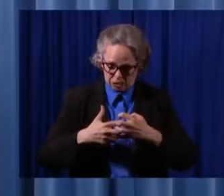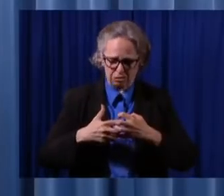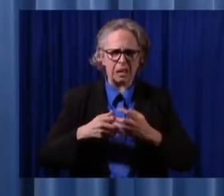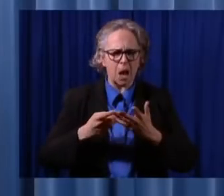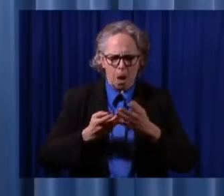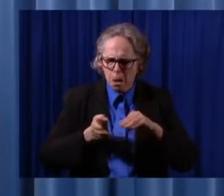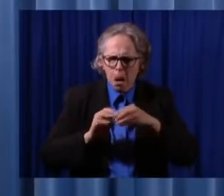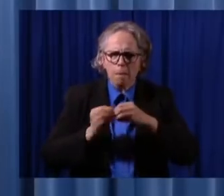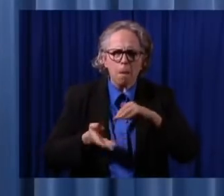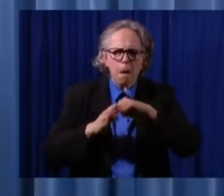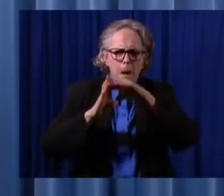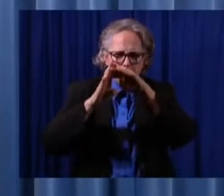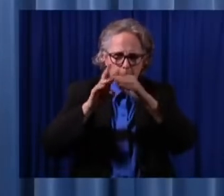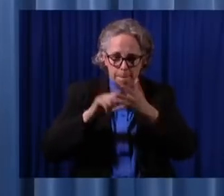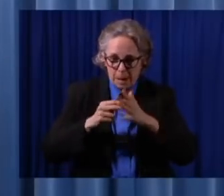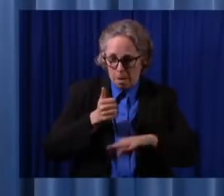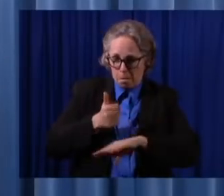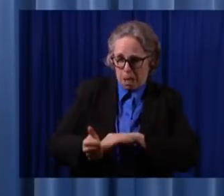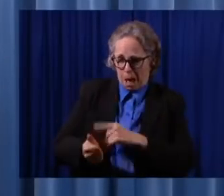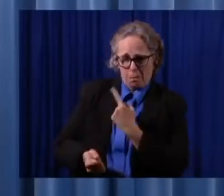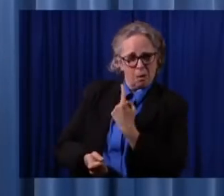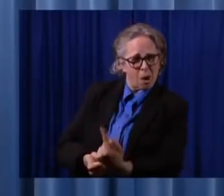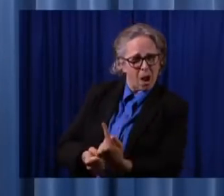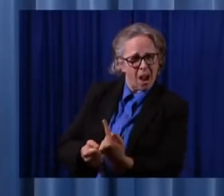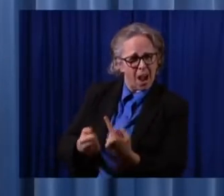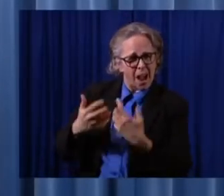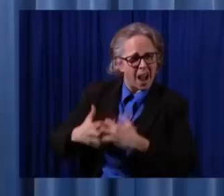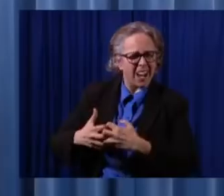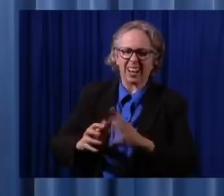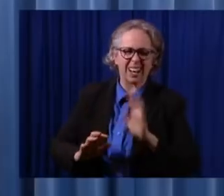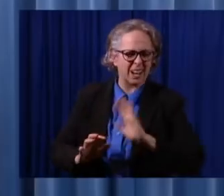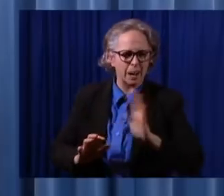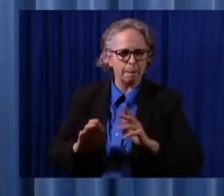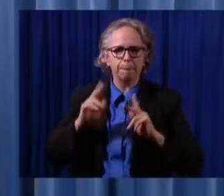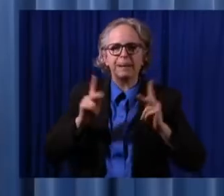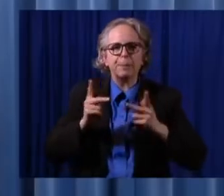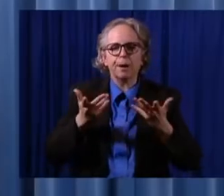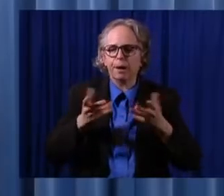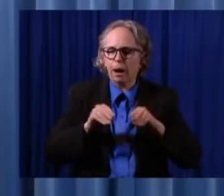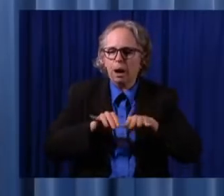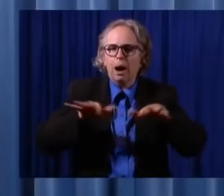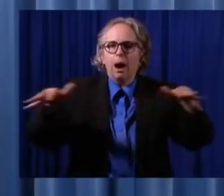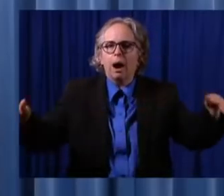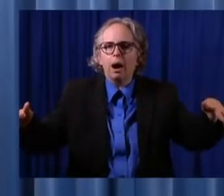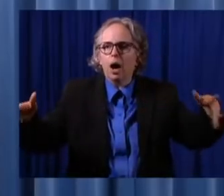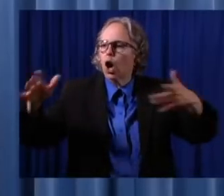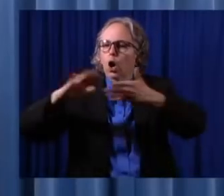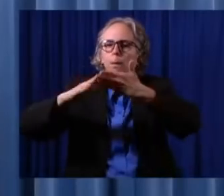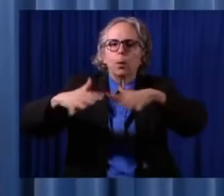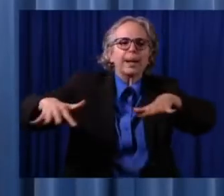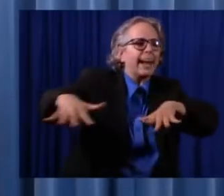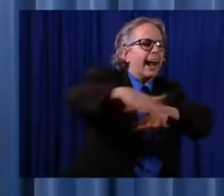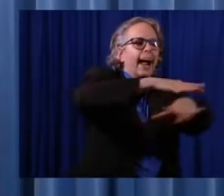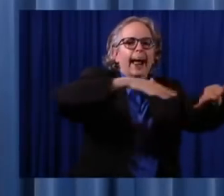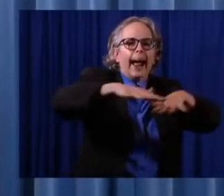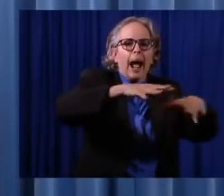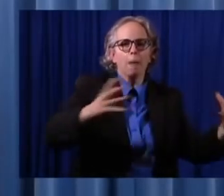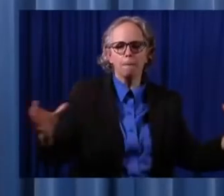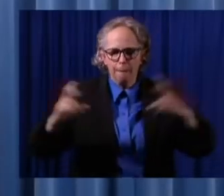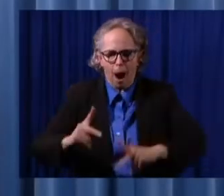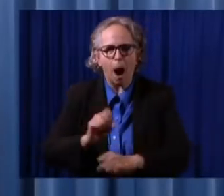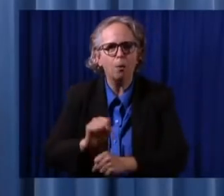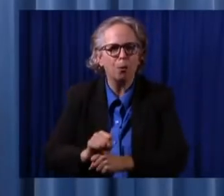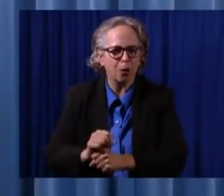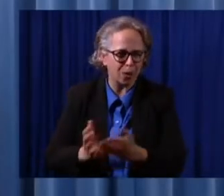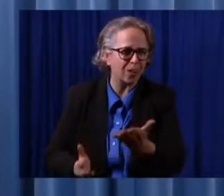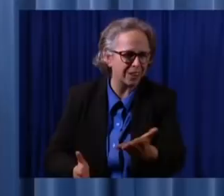be that, you know, you have people who are working together, who are riding together, and it gets into the factory, and then it just takes off. So we